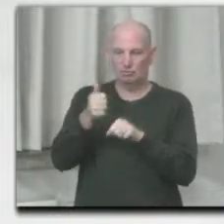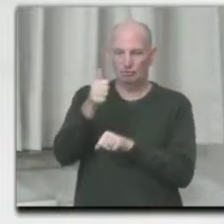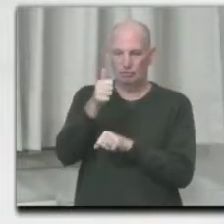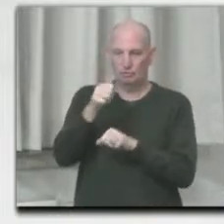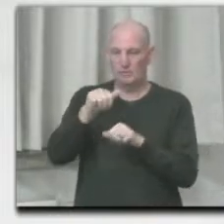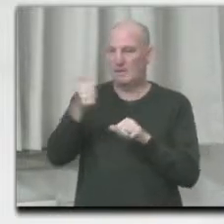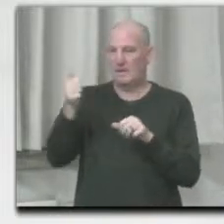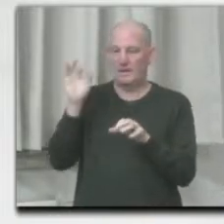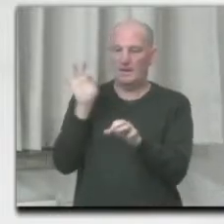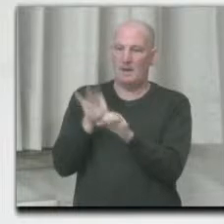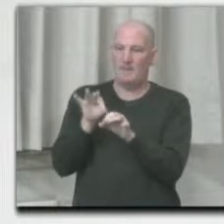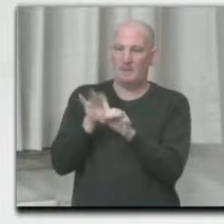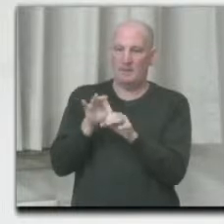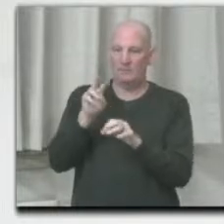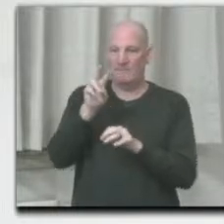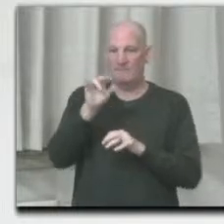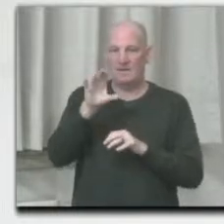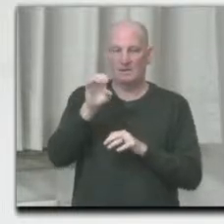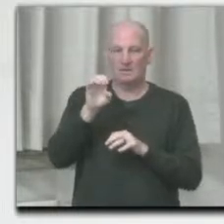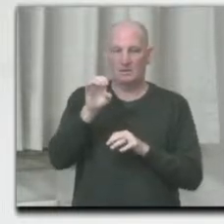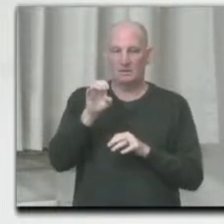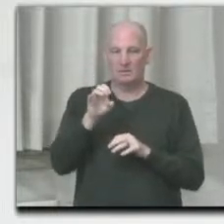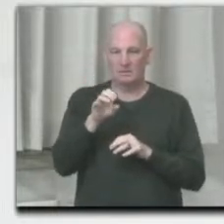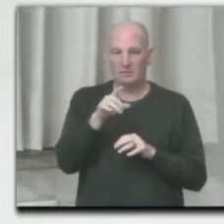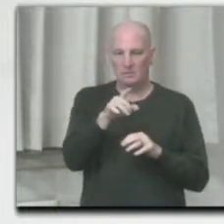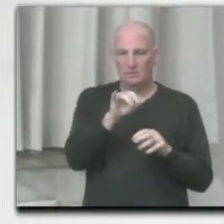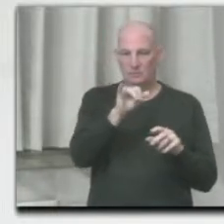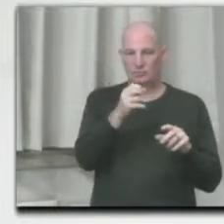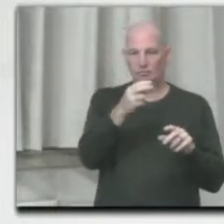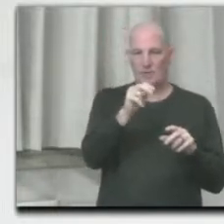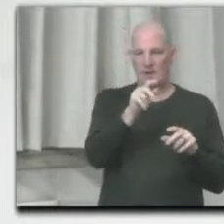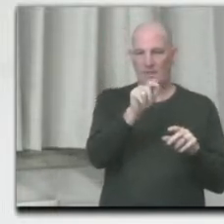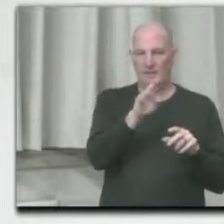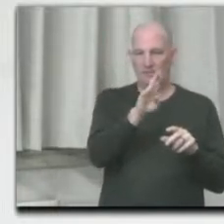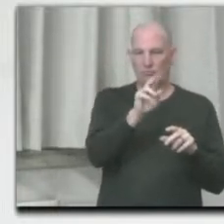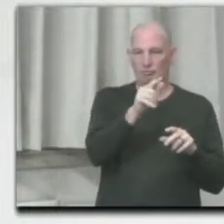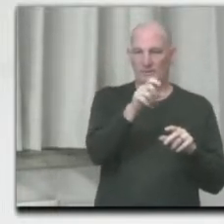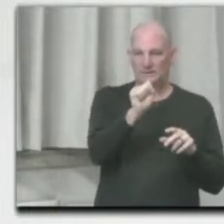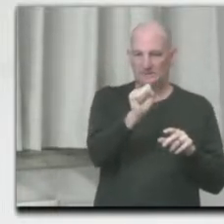nominations for vice chair? I'd like to nominate Jonathan Briggs.